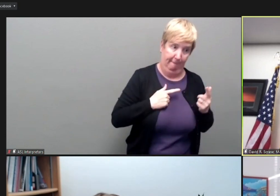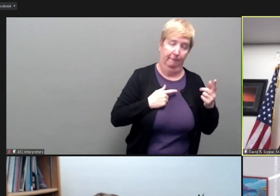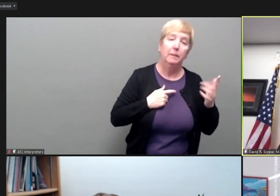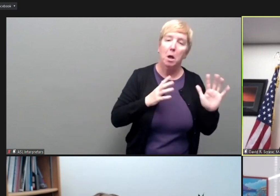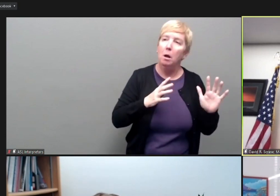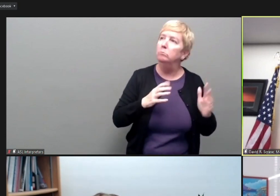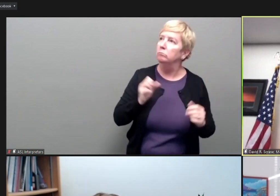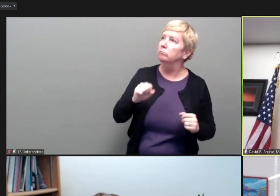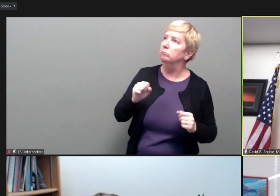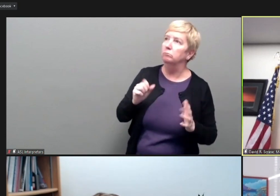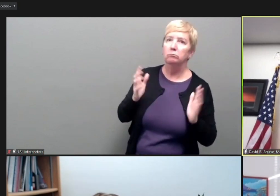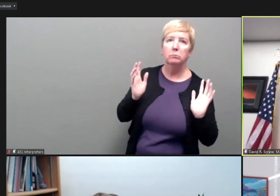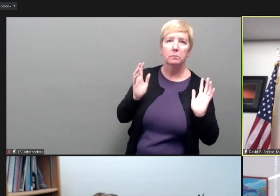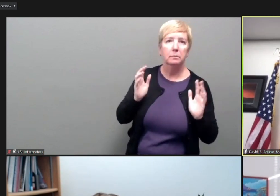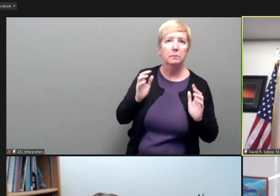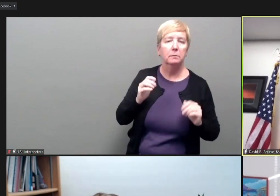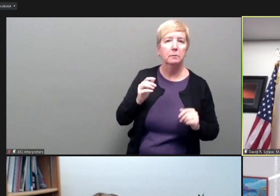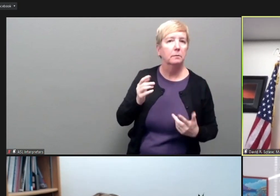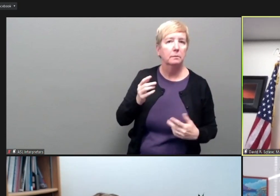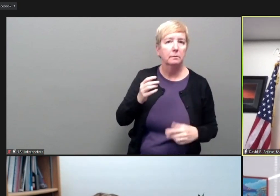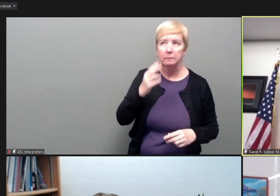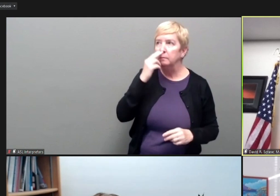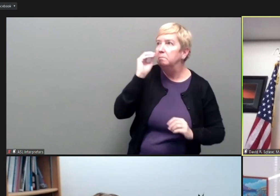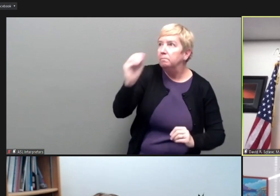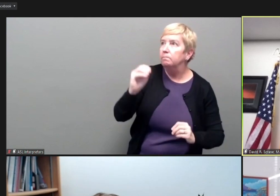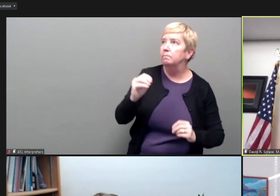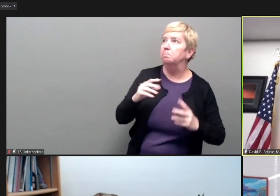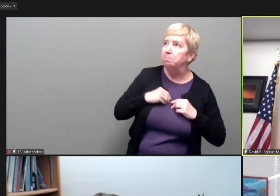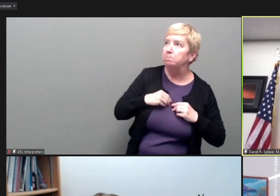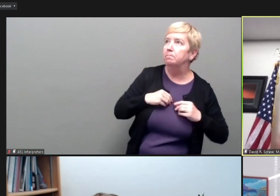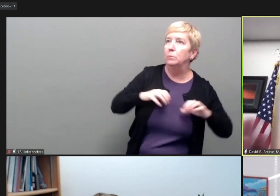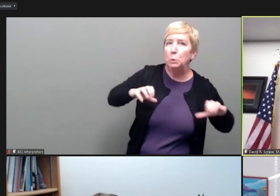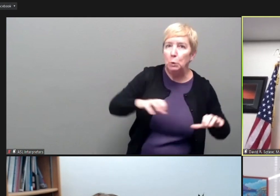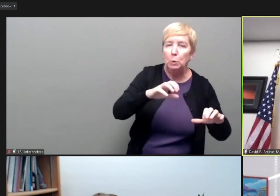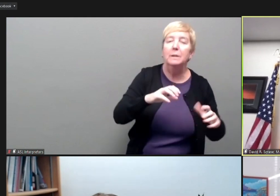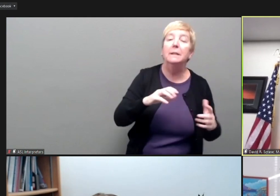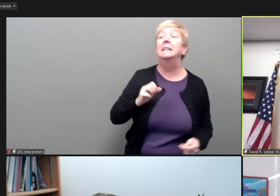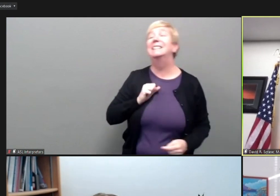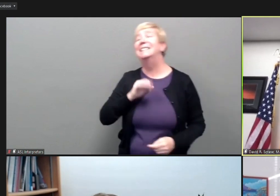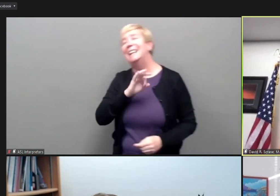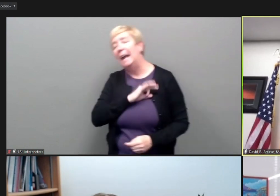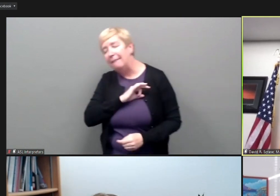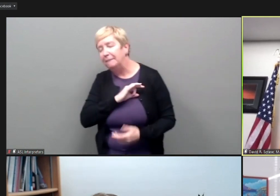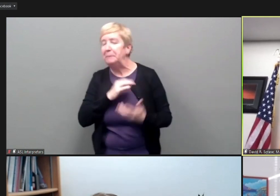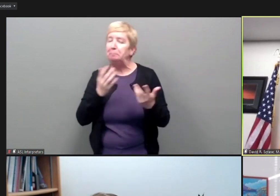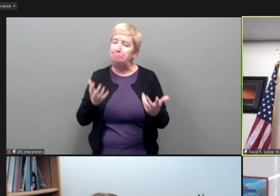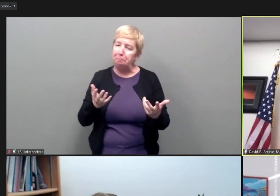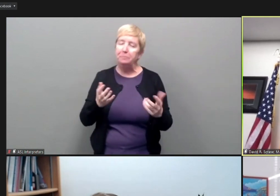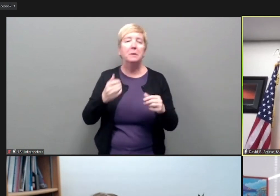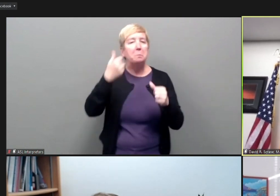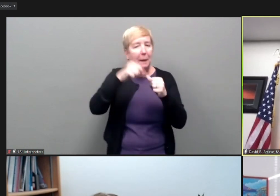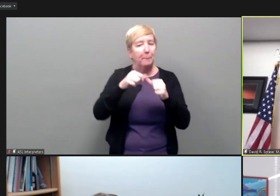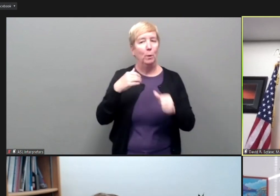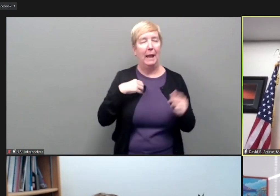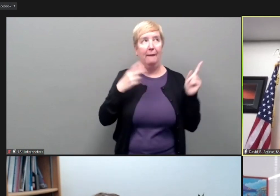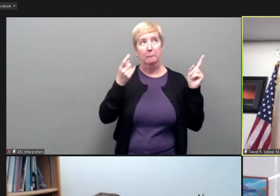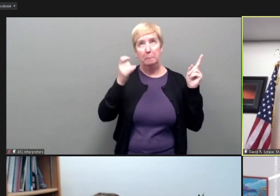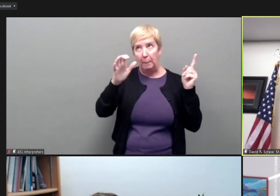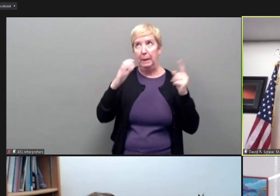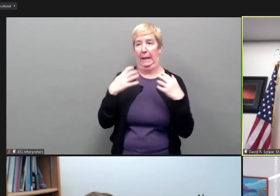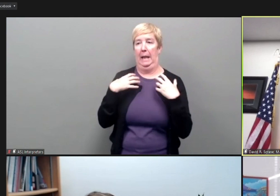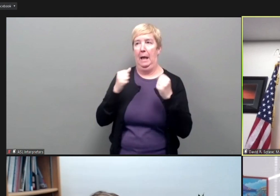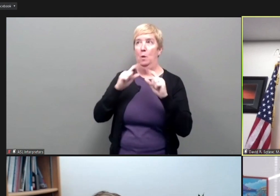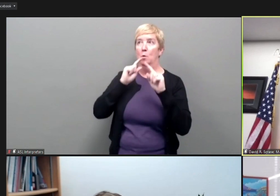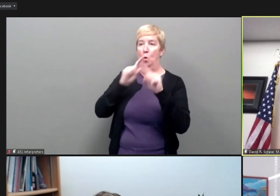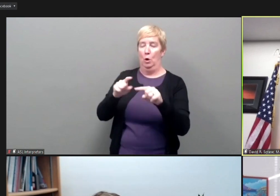seriously. And I think on staff, same sort of thing. That's that, you know, that we do have a public health order requiring staff in nursing